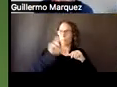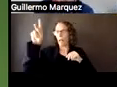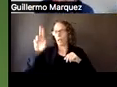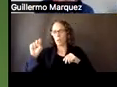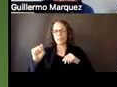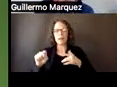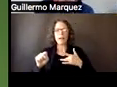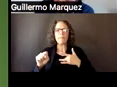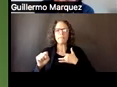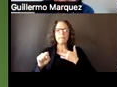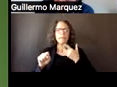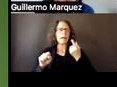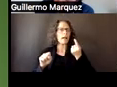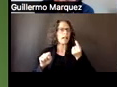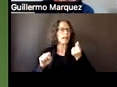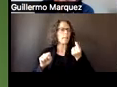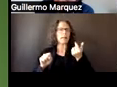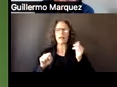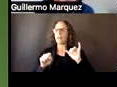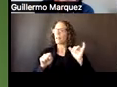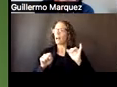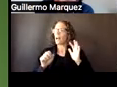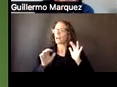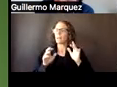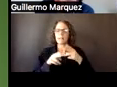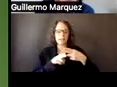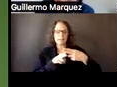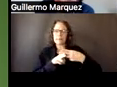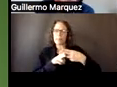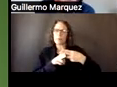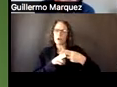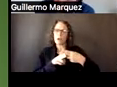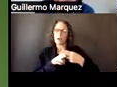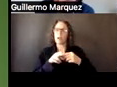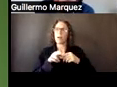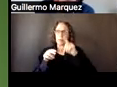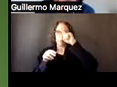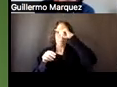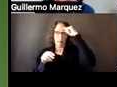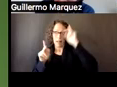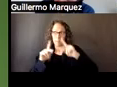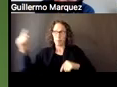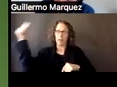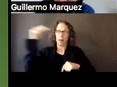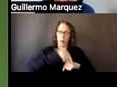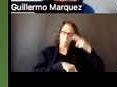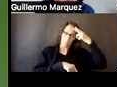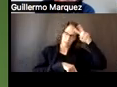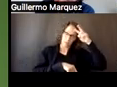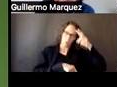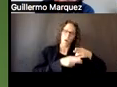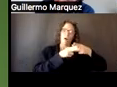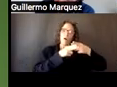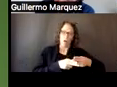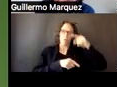lot of these people that return became also knowing that, oh, they're Mexicans, even though they, when they arrived in Mexico, and they were Black Americans, but